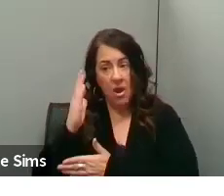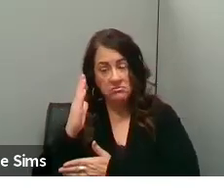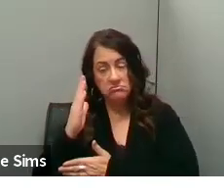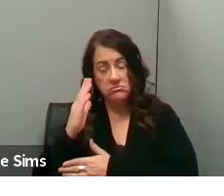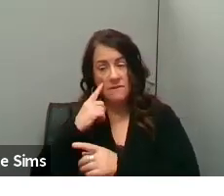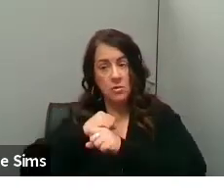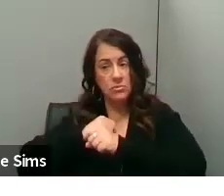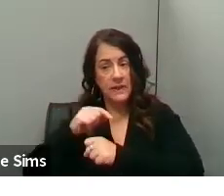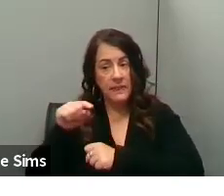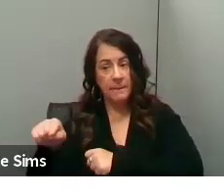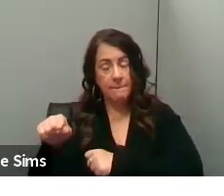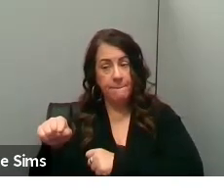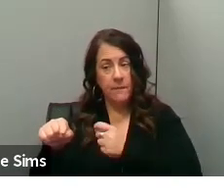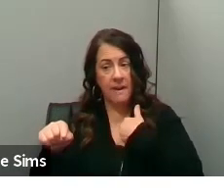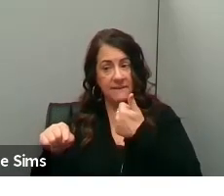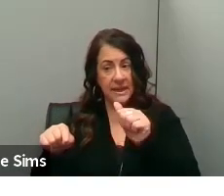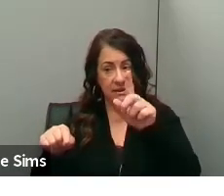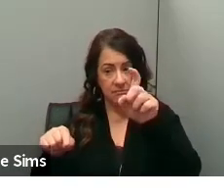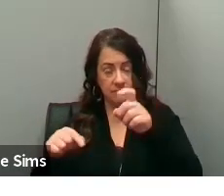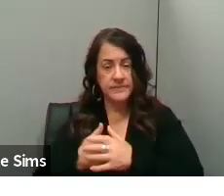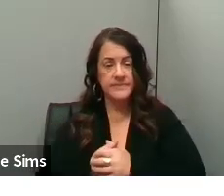Next slide, please.